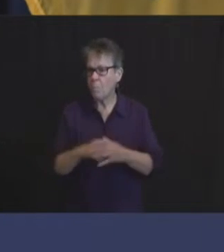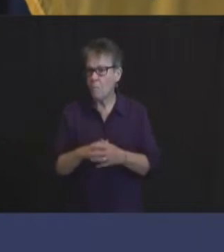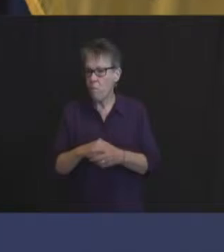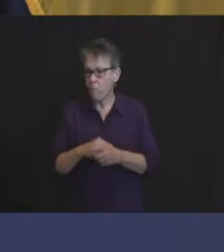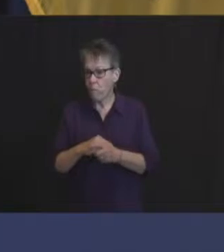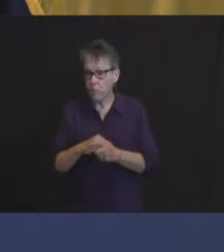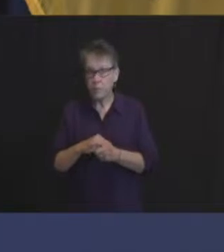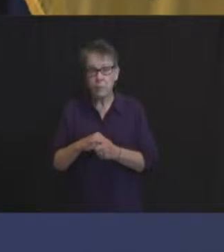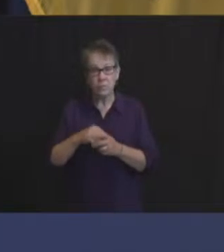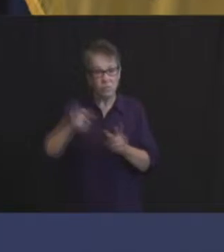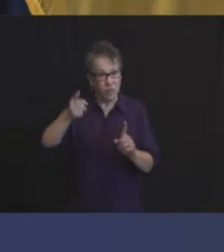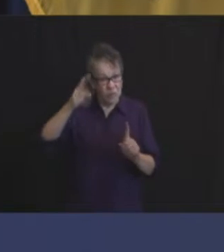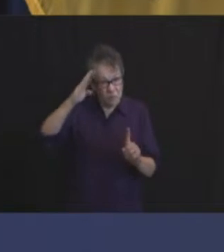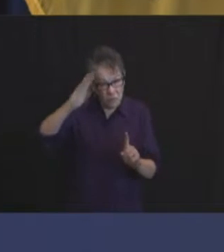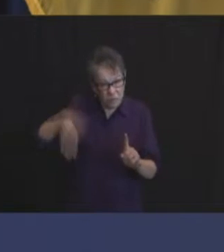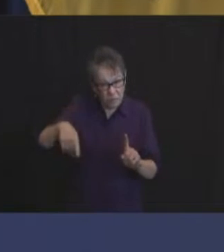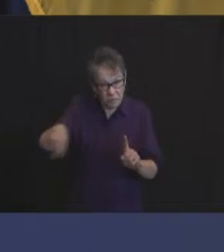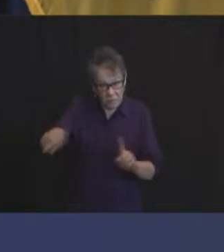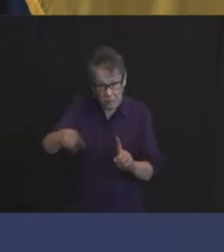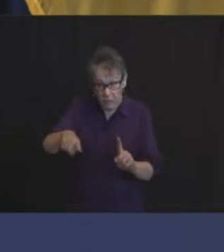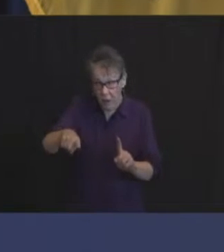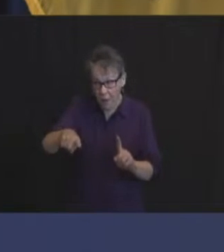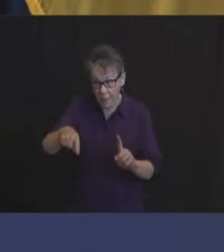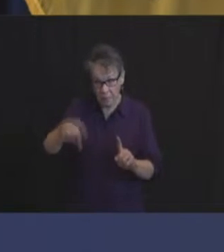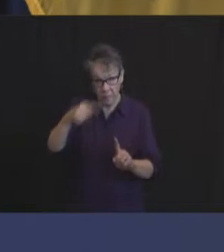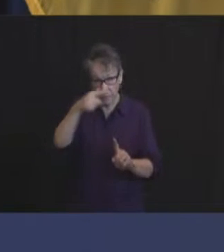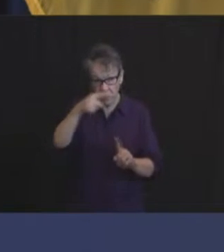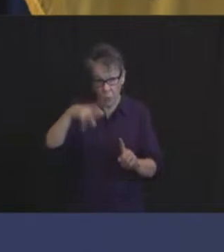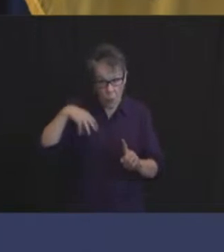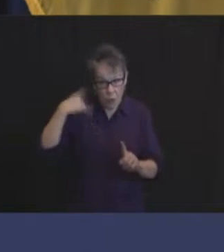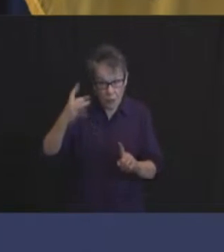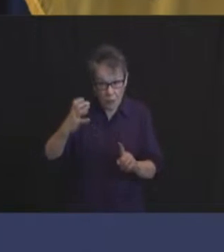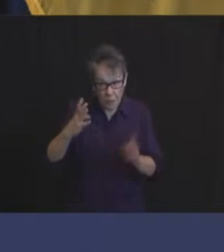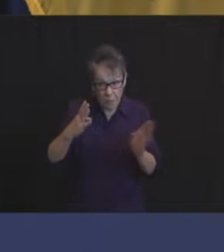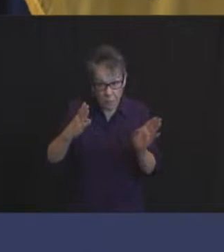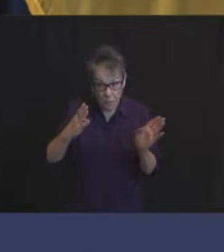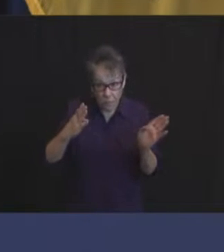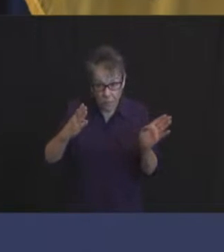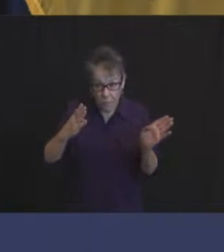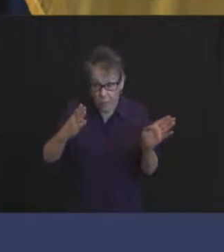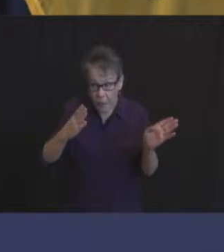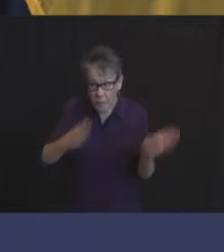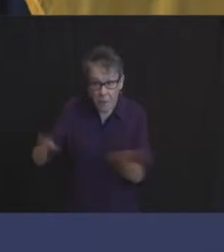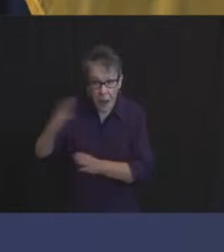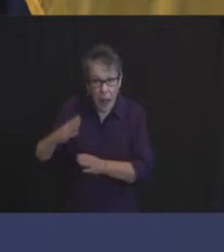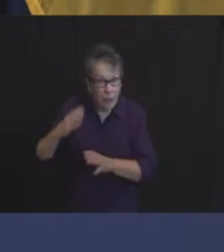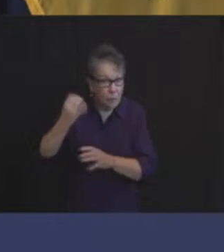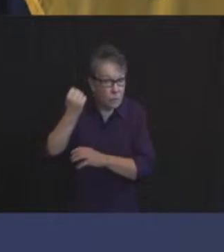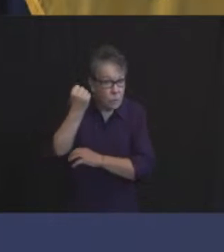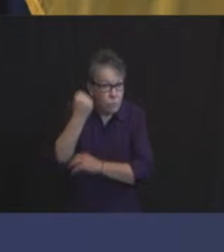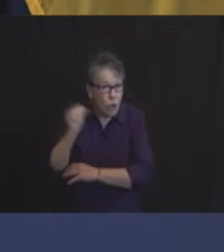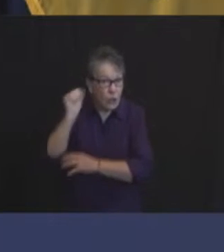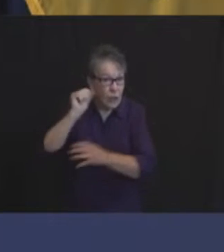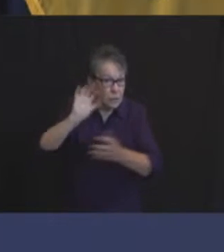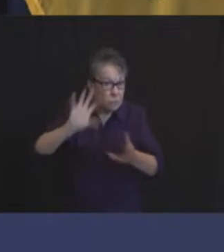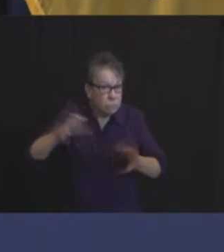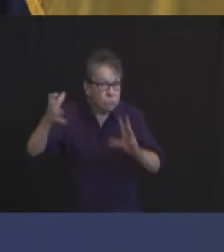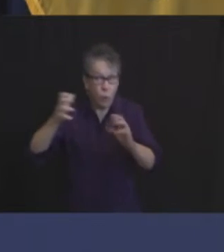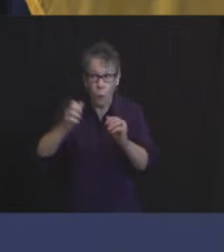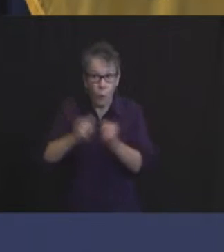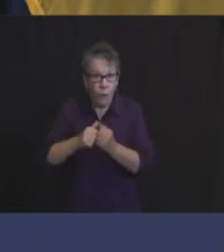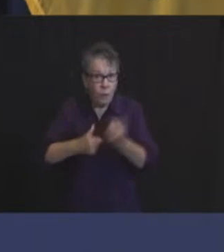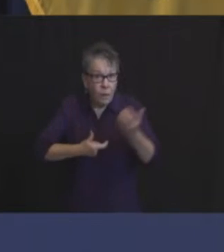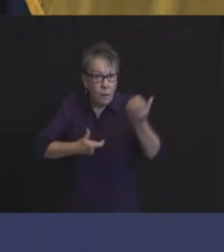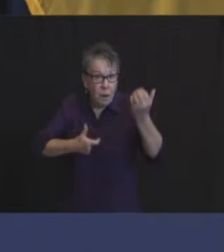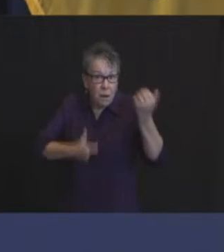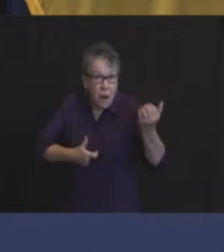If so, what security measures is the state taking, and is it doing anything to add more protection at the State House or elsewhere? What role, if any,